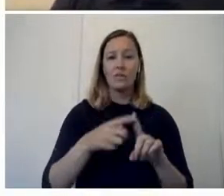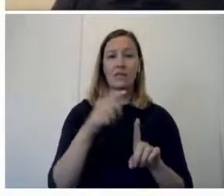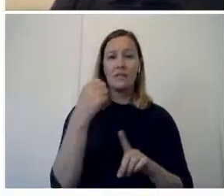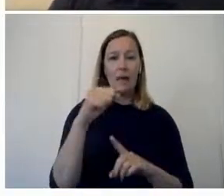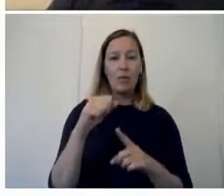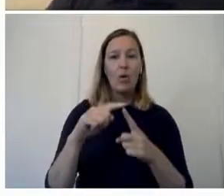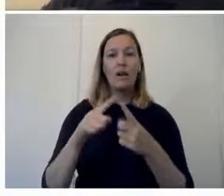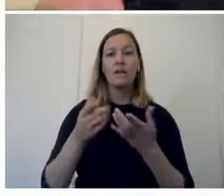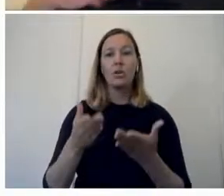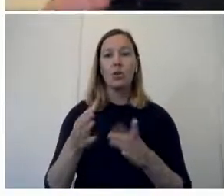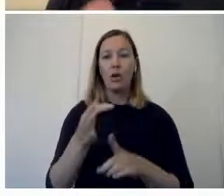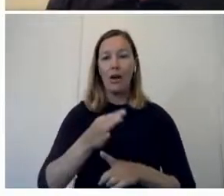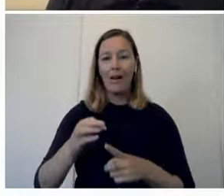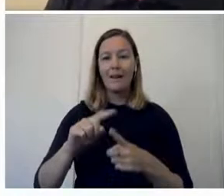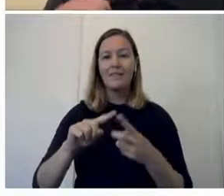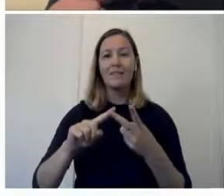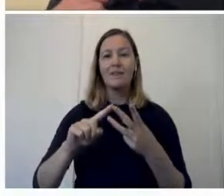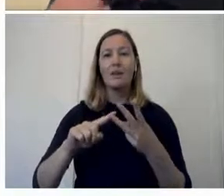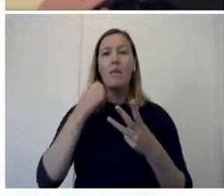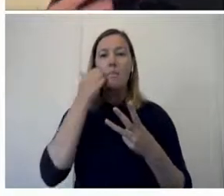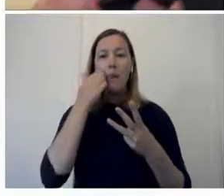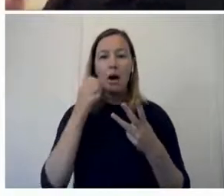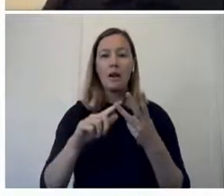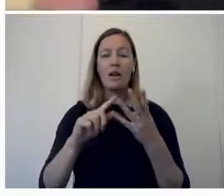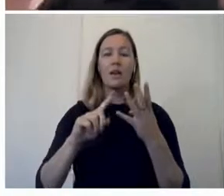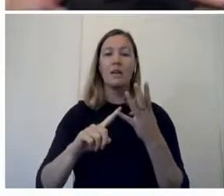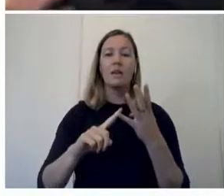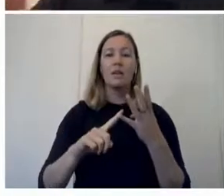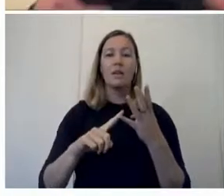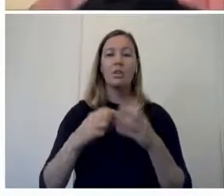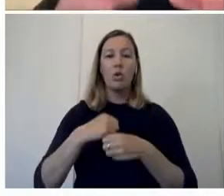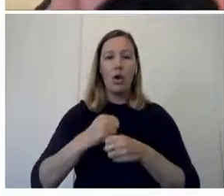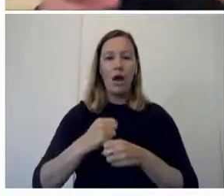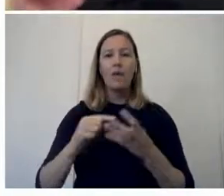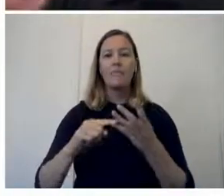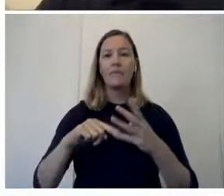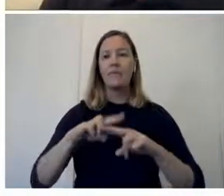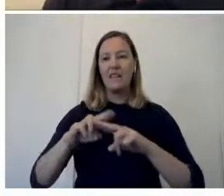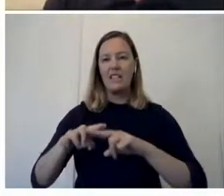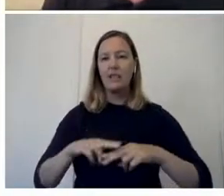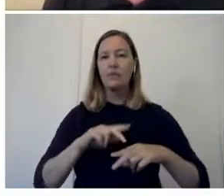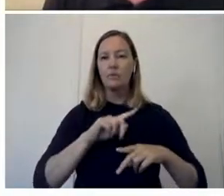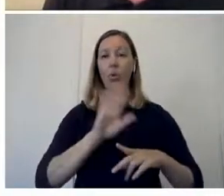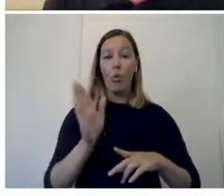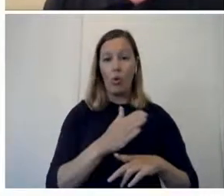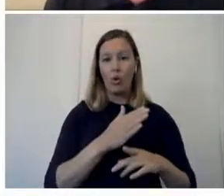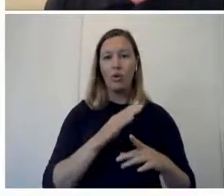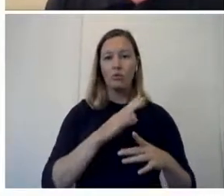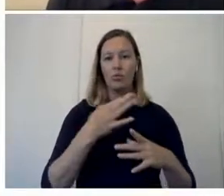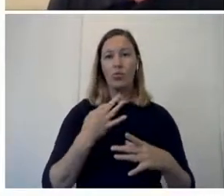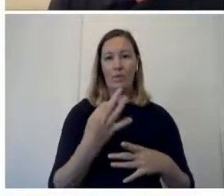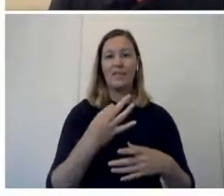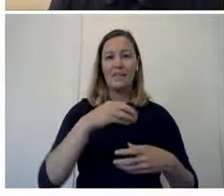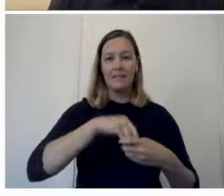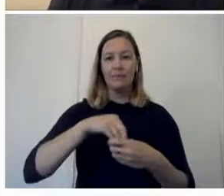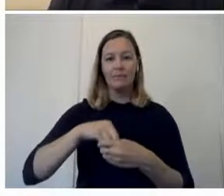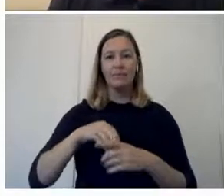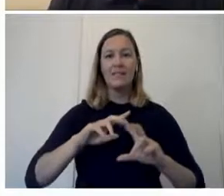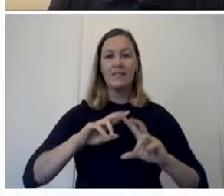Cook Island, Maori, Tongan, Fijian, and so on. So all of those are